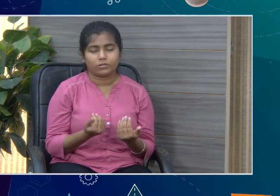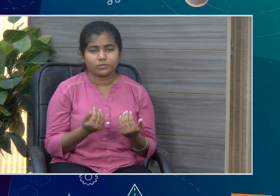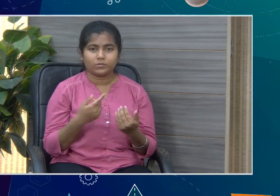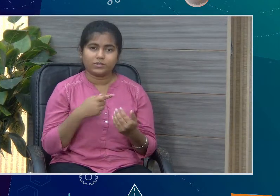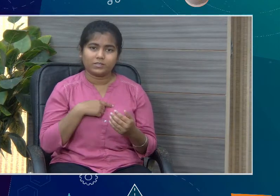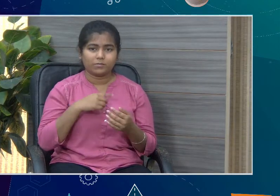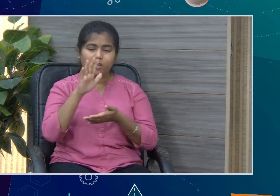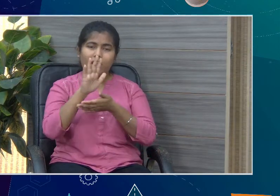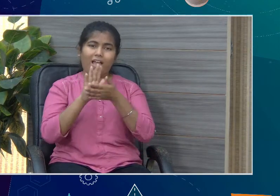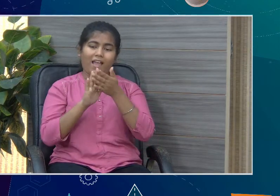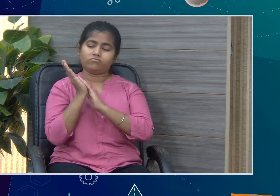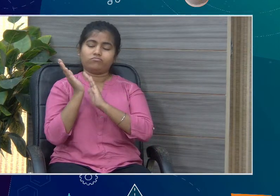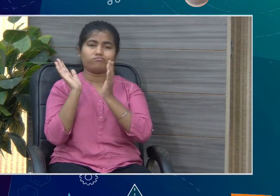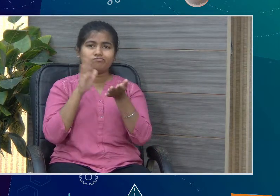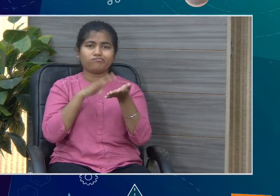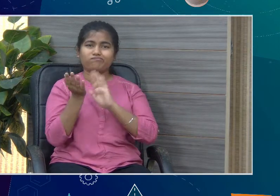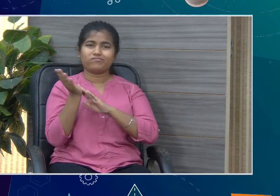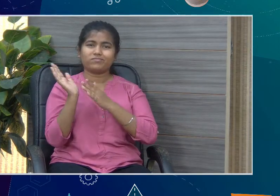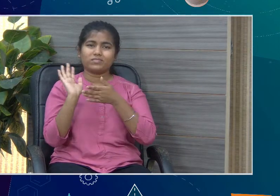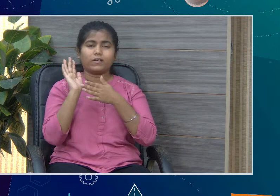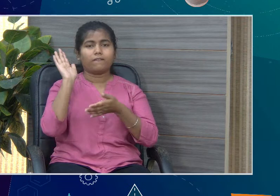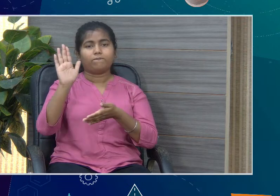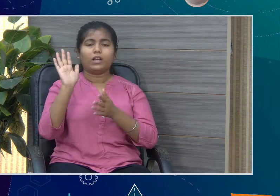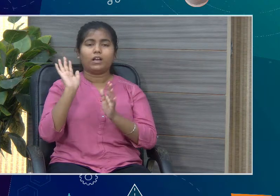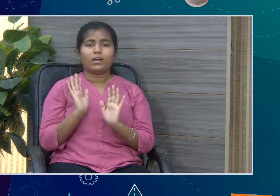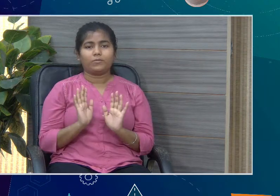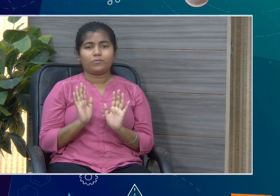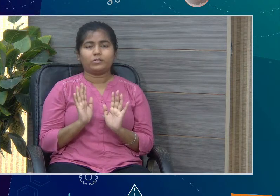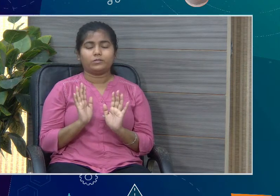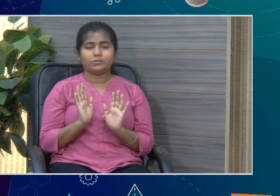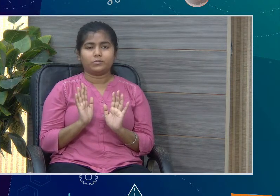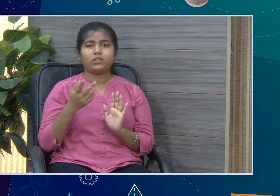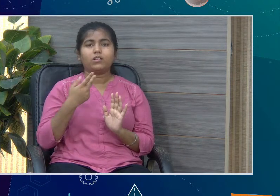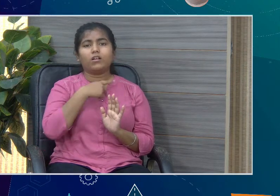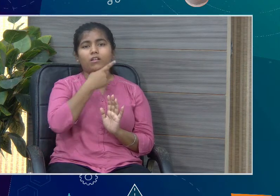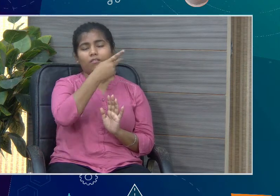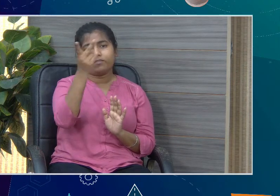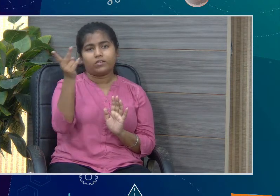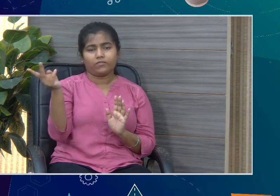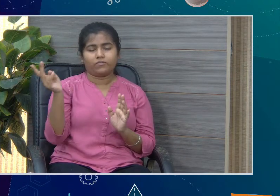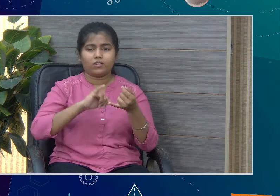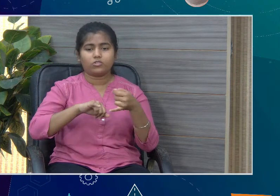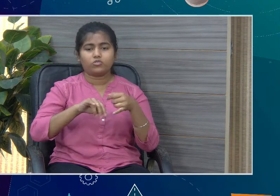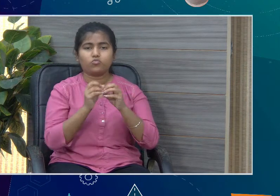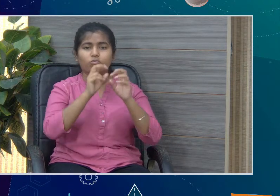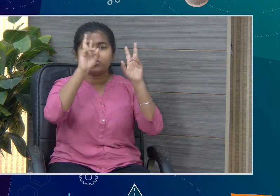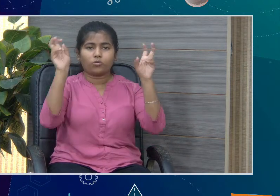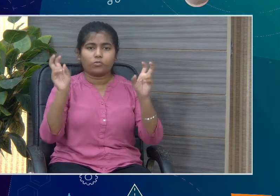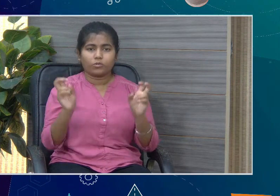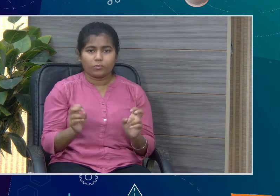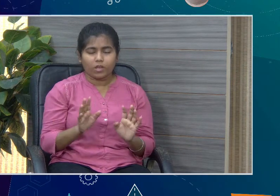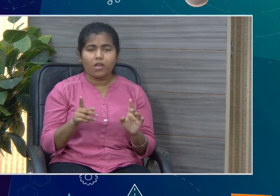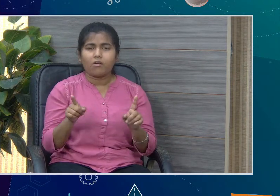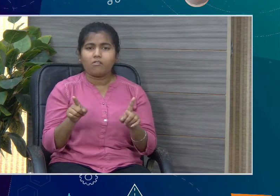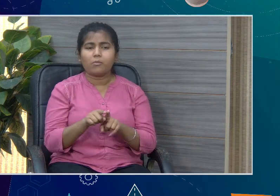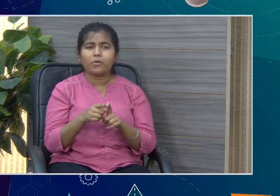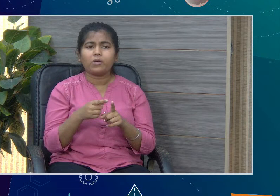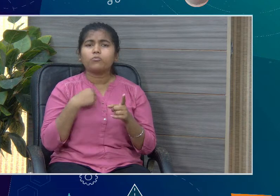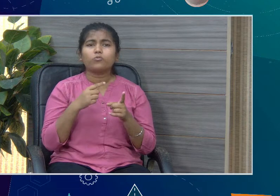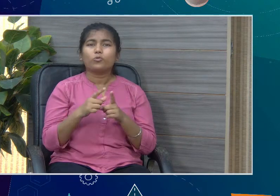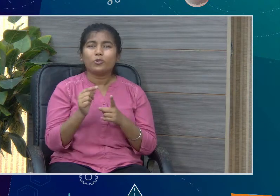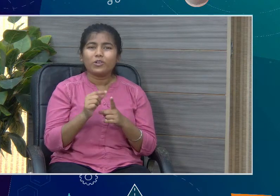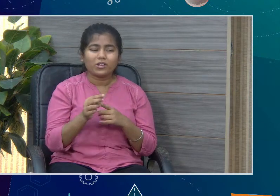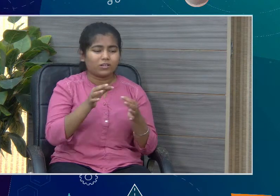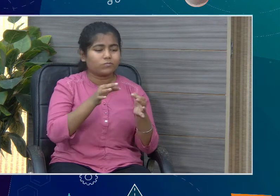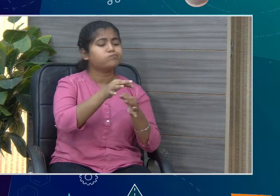as well, and it brings the integration of different subjects as well, where they have the estimation and measurement.